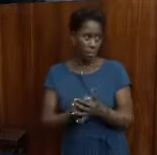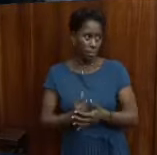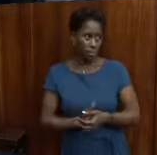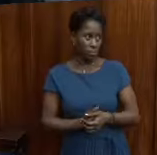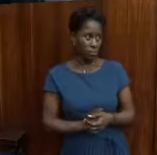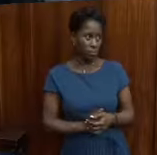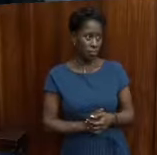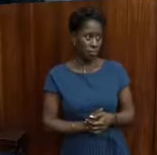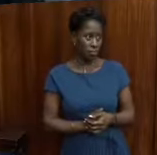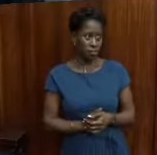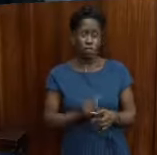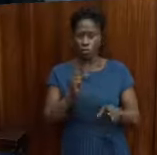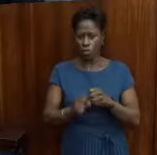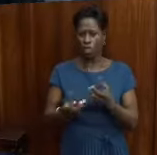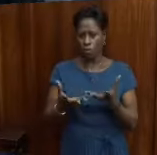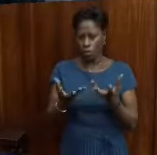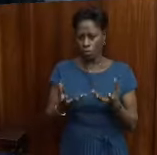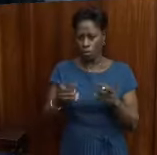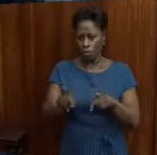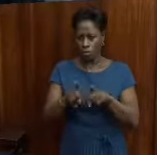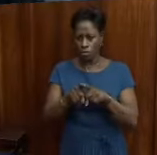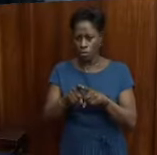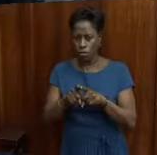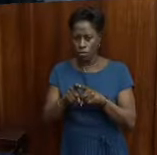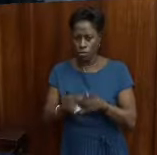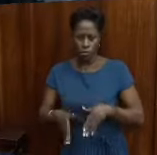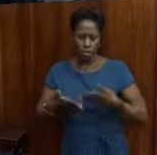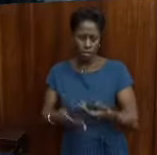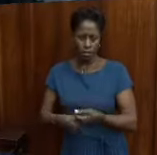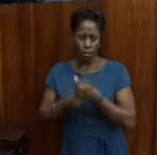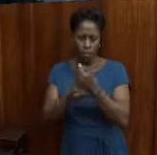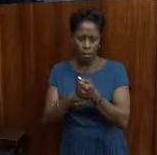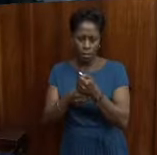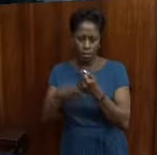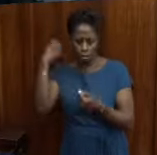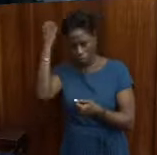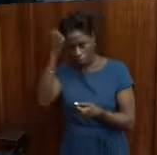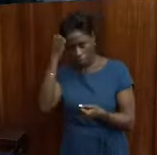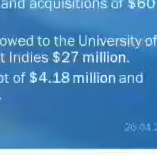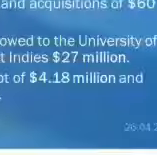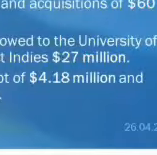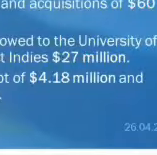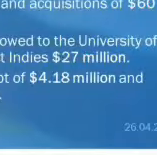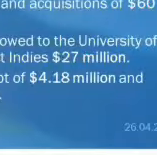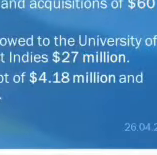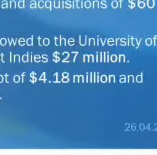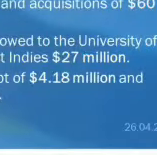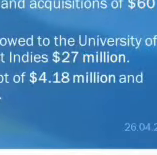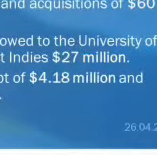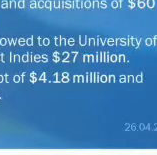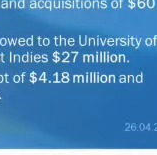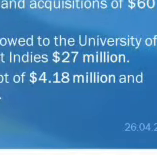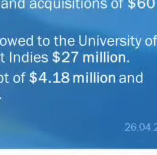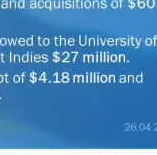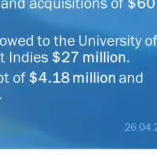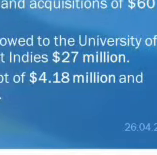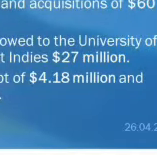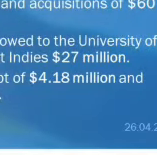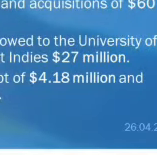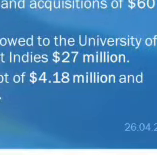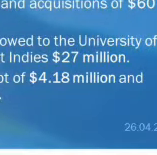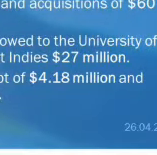much needed support to the education sector in the form of the payment of facility fees for over 25,000 secondary school